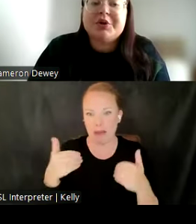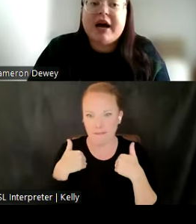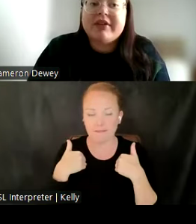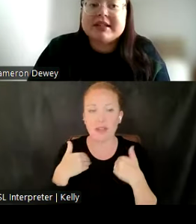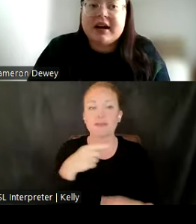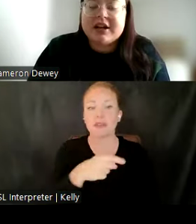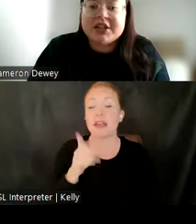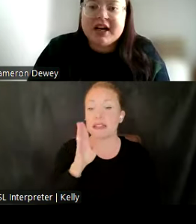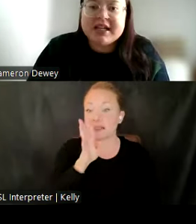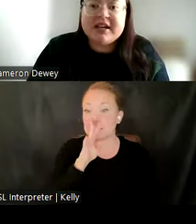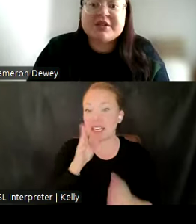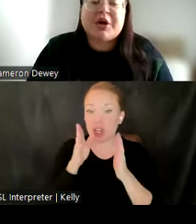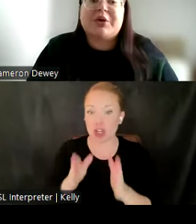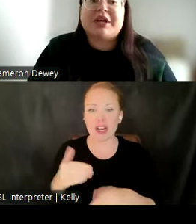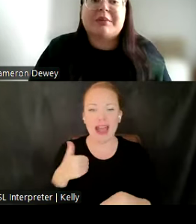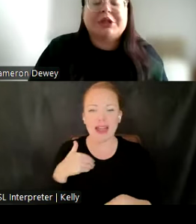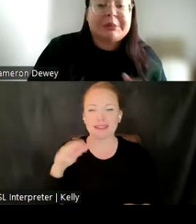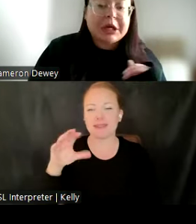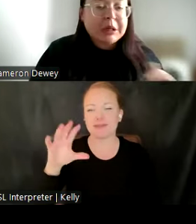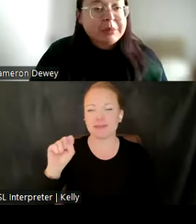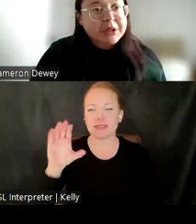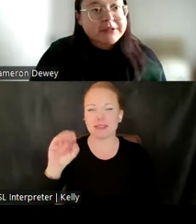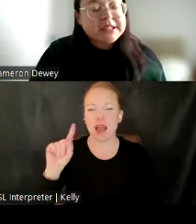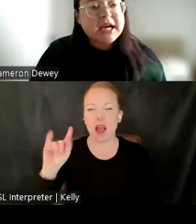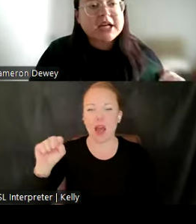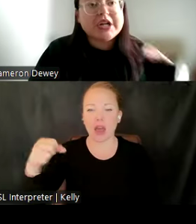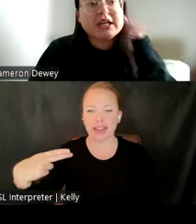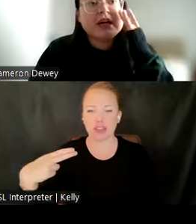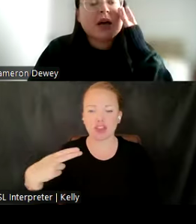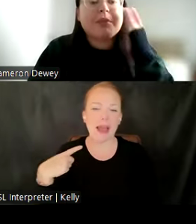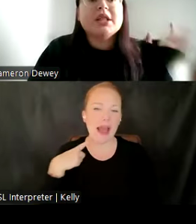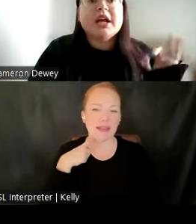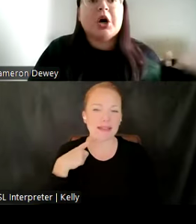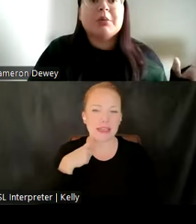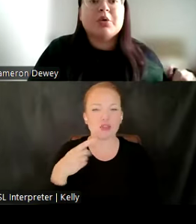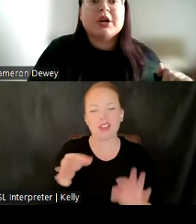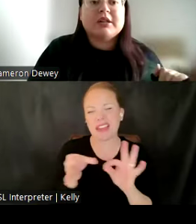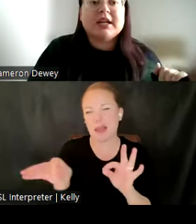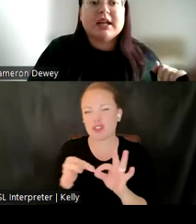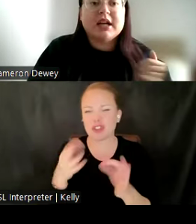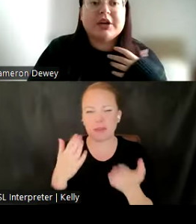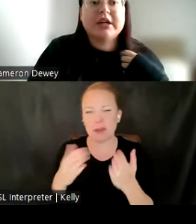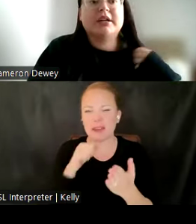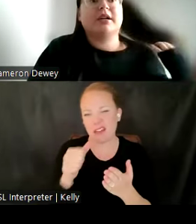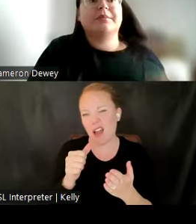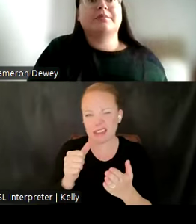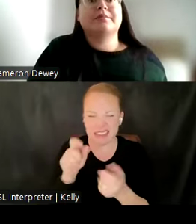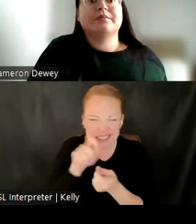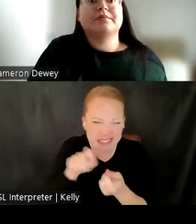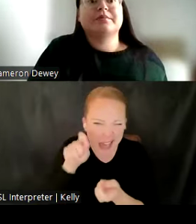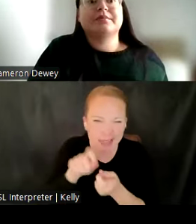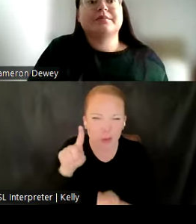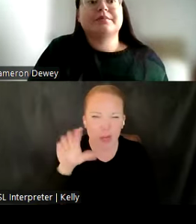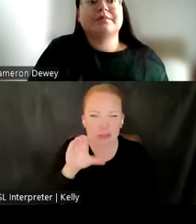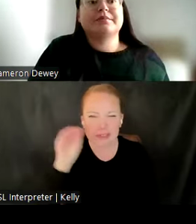speakers do have a Scottish accent, so the captions may not be perfectly accurate, but they are more or less accurate.